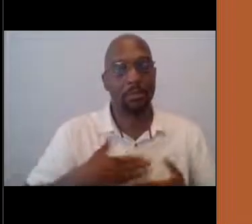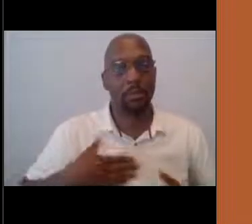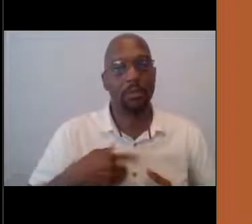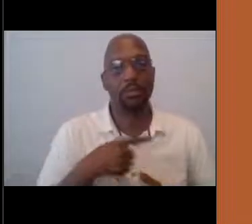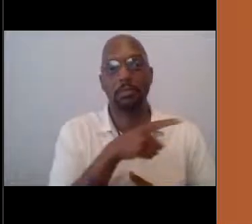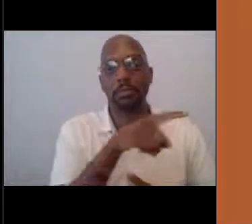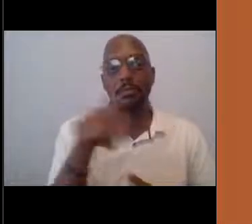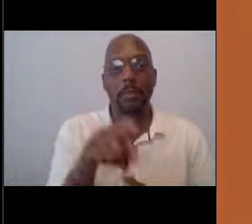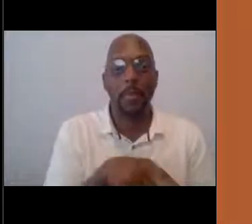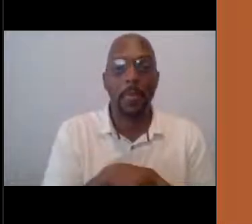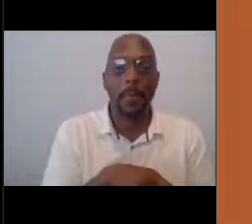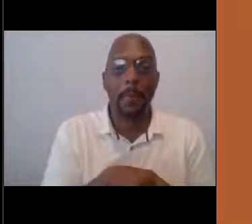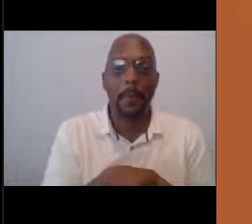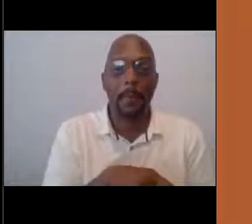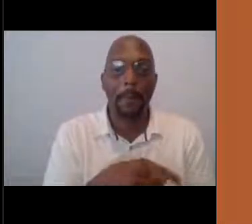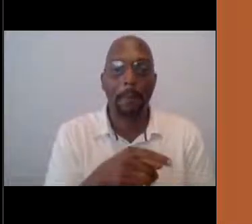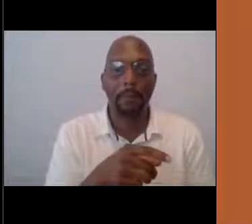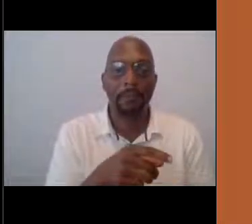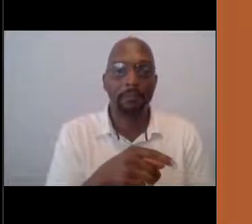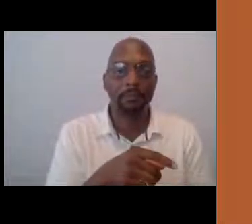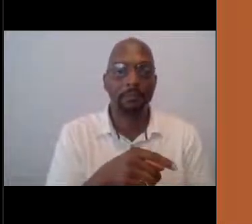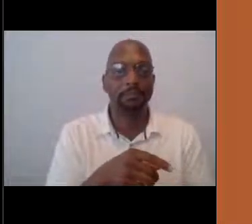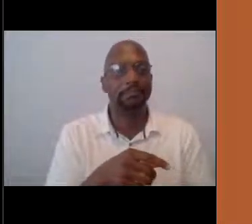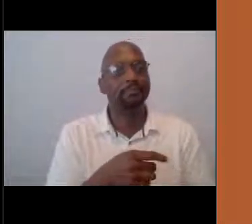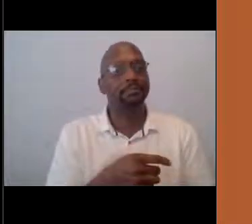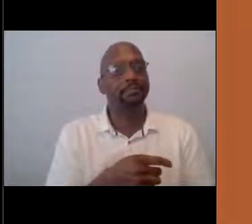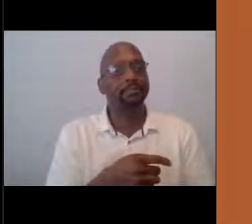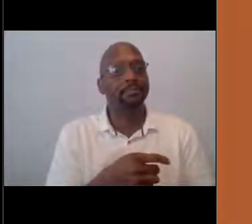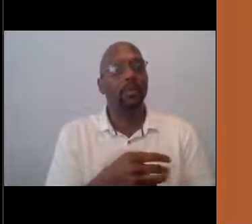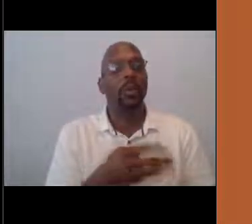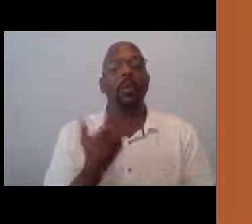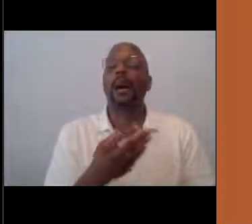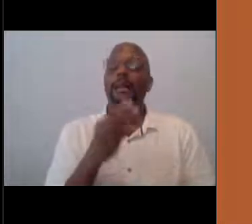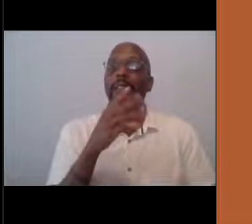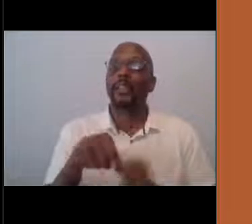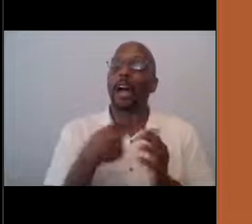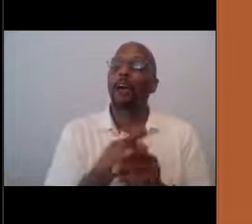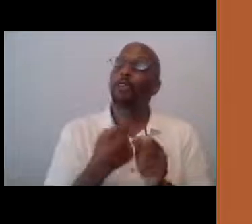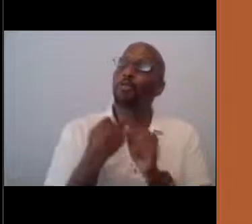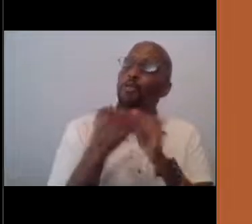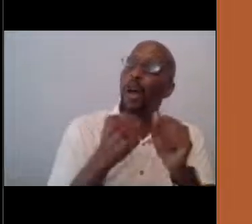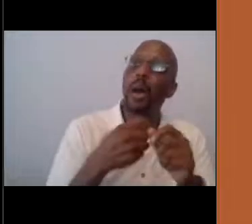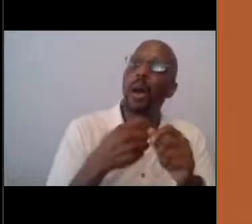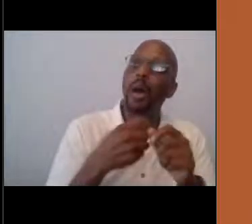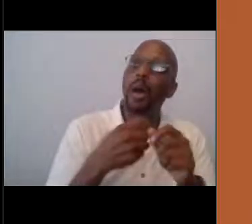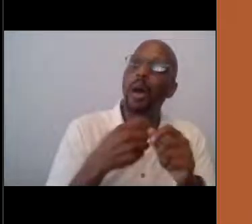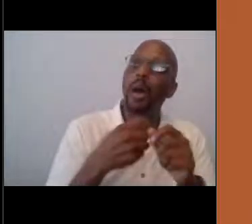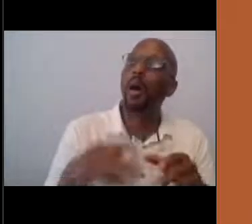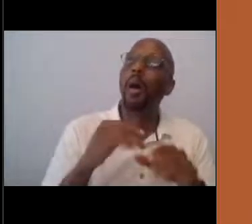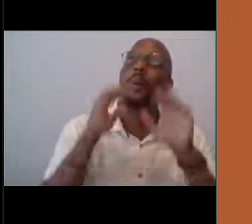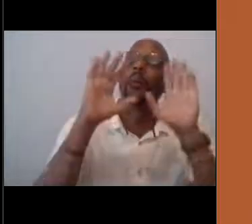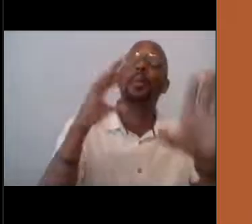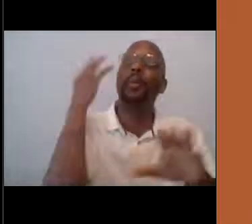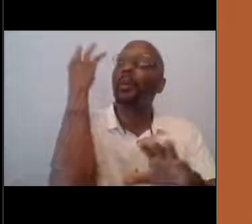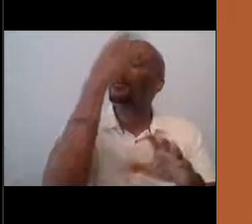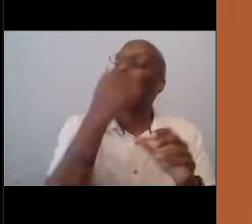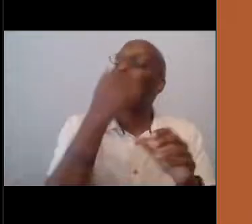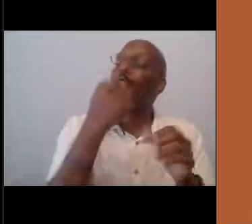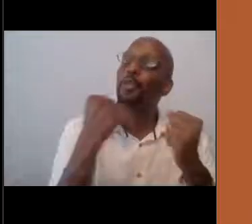say, I drove here from Fresno. It took about 6 hours, but a gorgeous drive on the way. But just really quickly, and Mayor, this is for